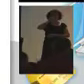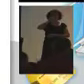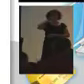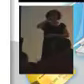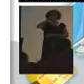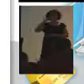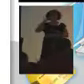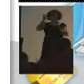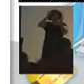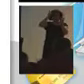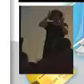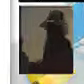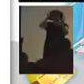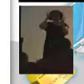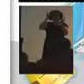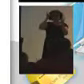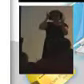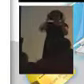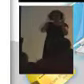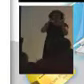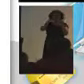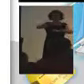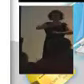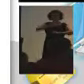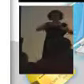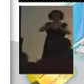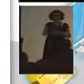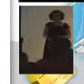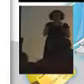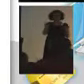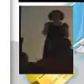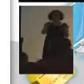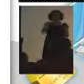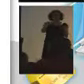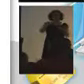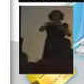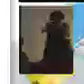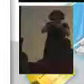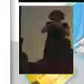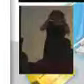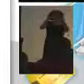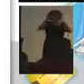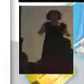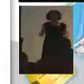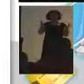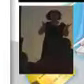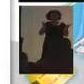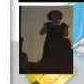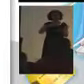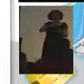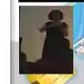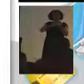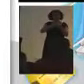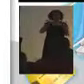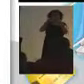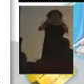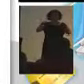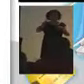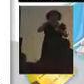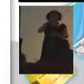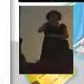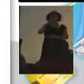more the open source market is contributing a lot to it. And I'm saying open source because Aegis is working in open source area.